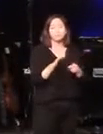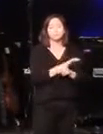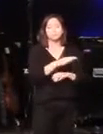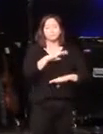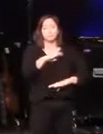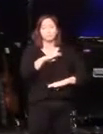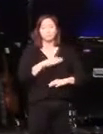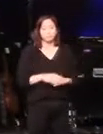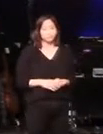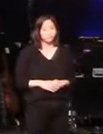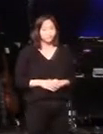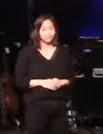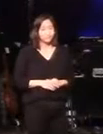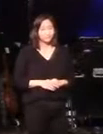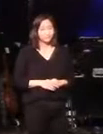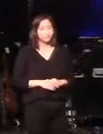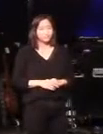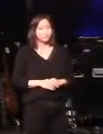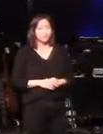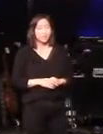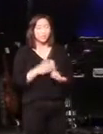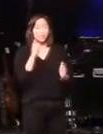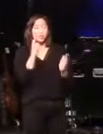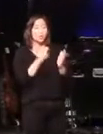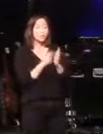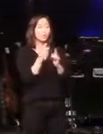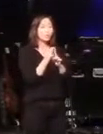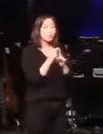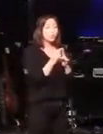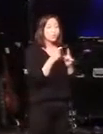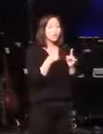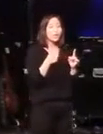interesting. Notice the key word. I have what? Learned.